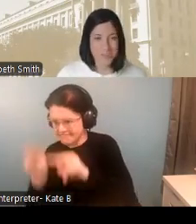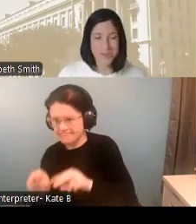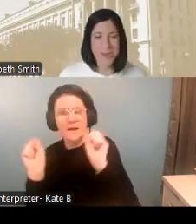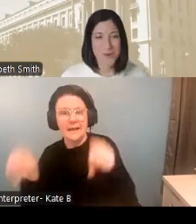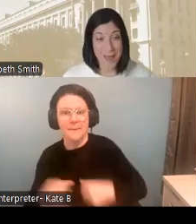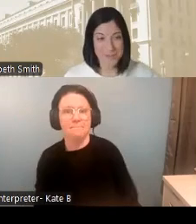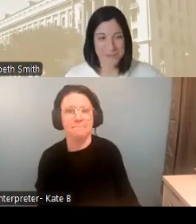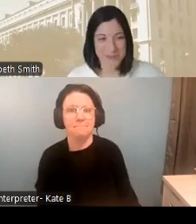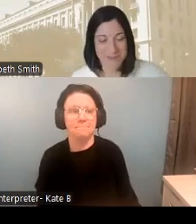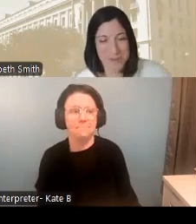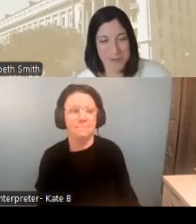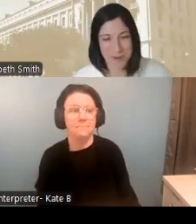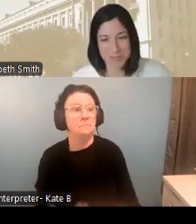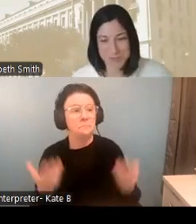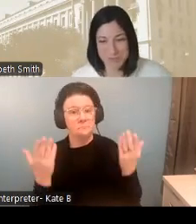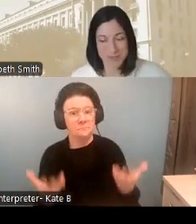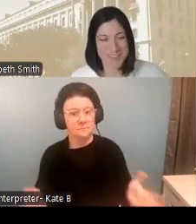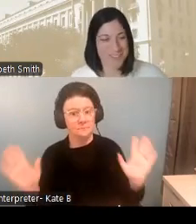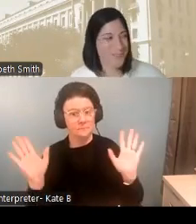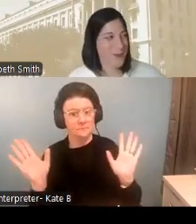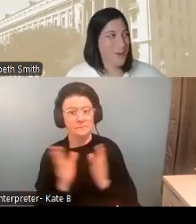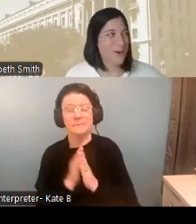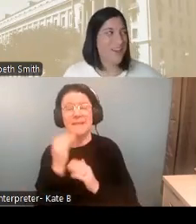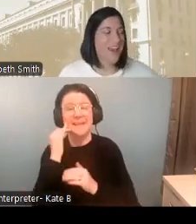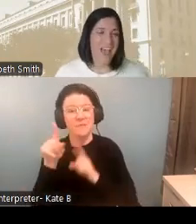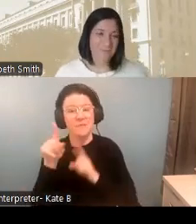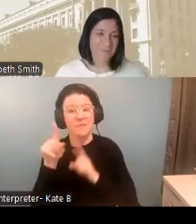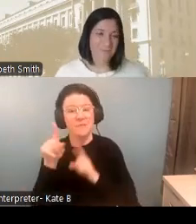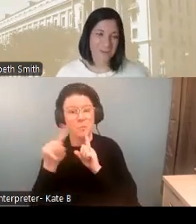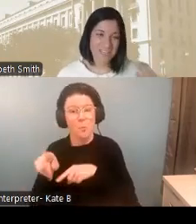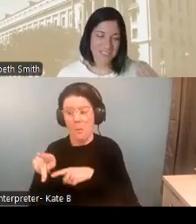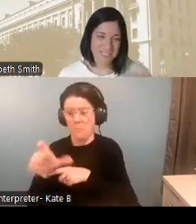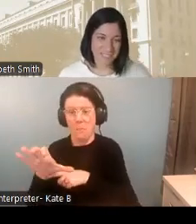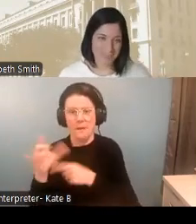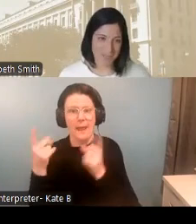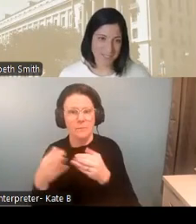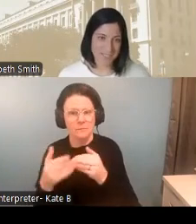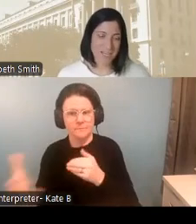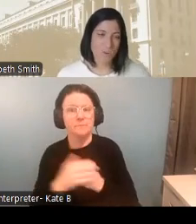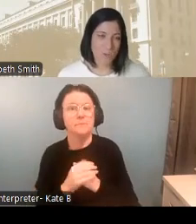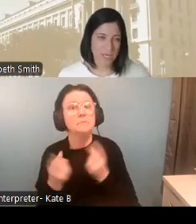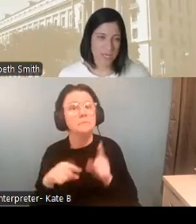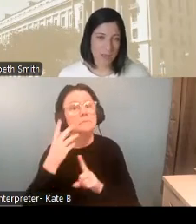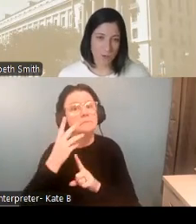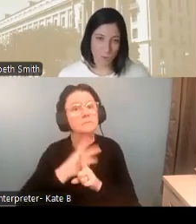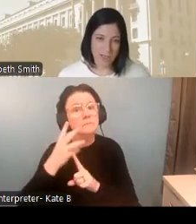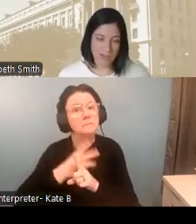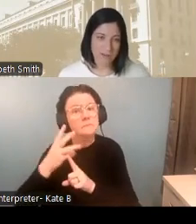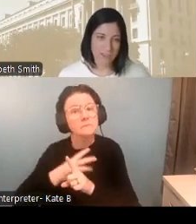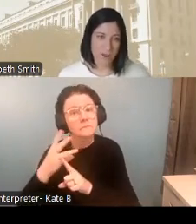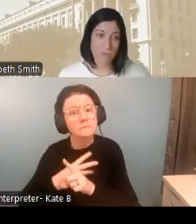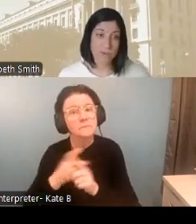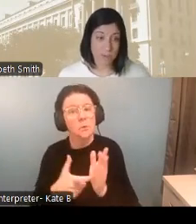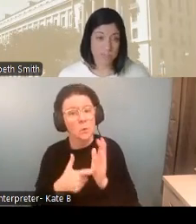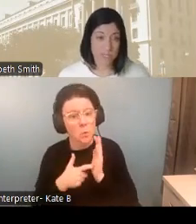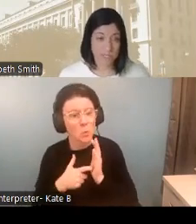All right, so then what happens from here after the report is made public? So every 6 months, we require